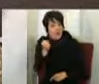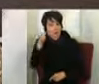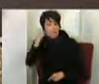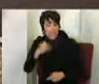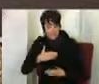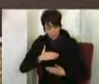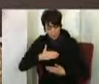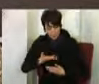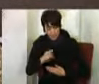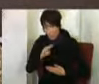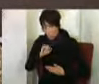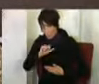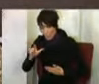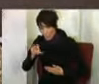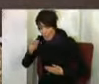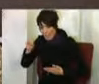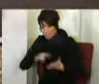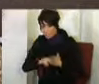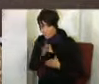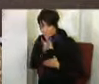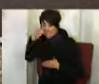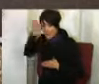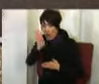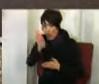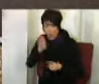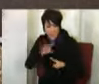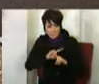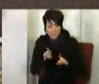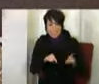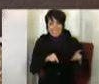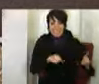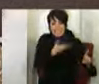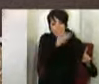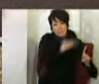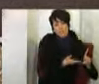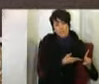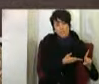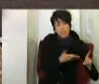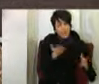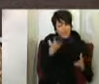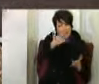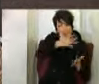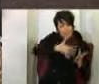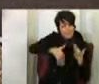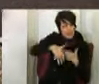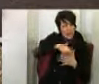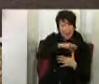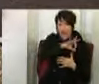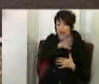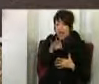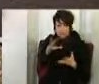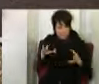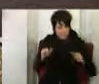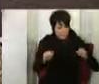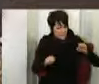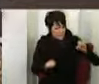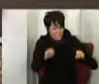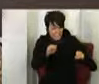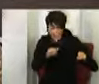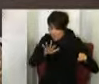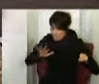and Mary's life. But Joseph, in the midst of his doubt, in the midst of the doubt that surrounded